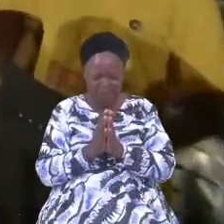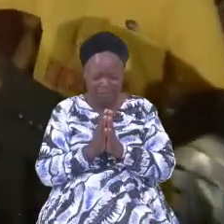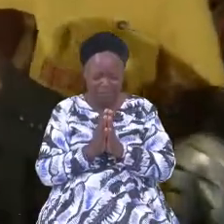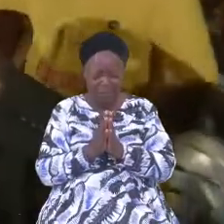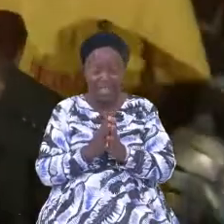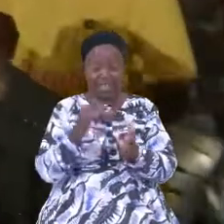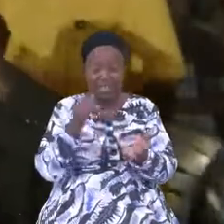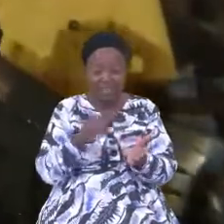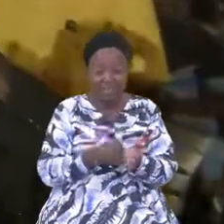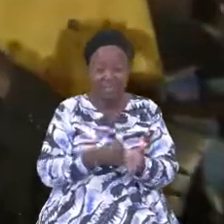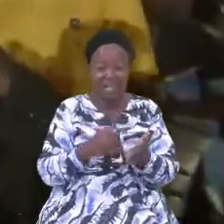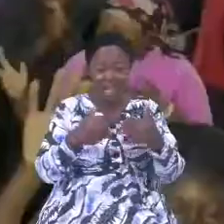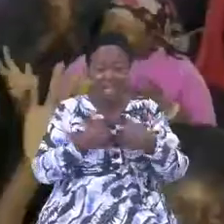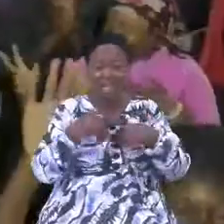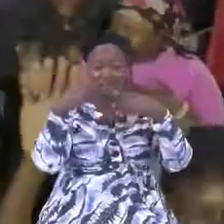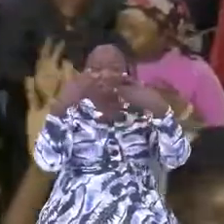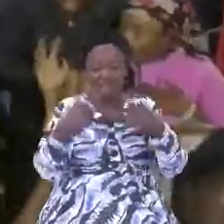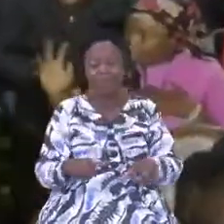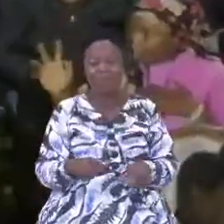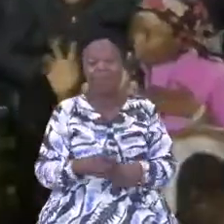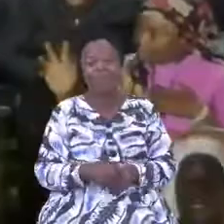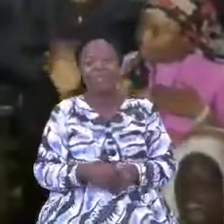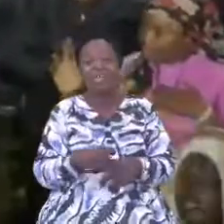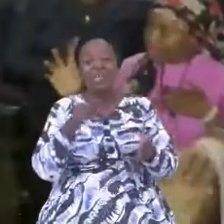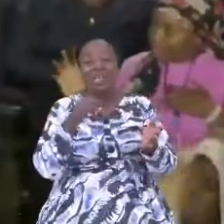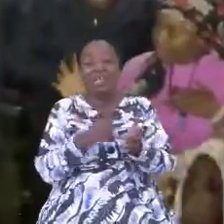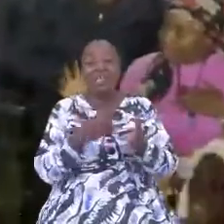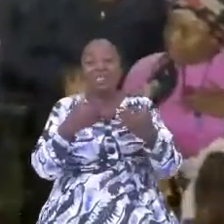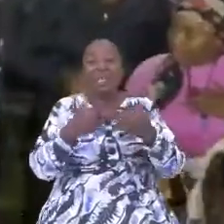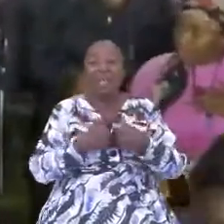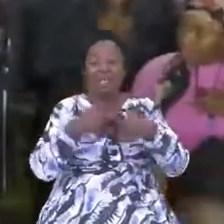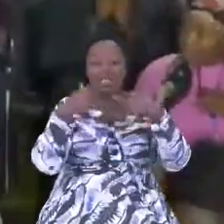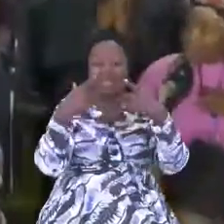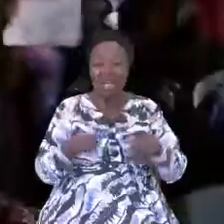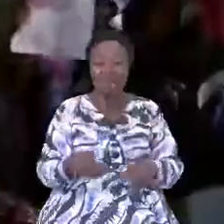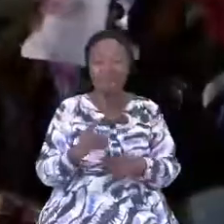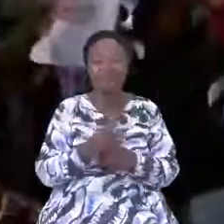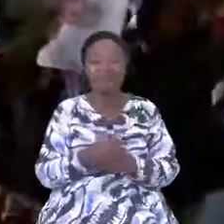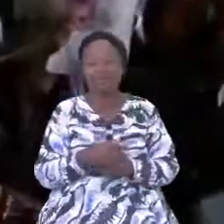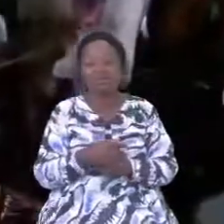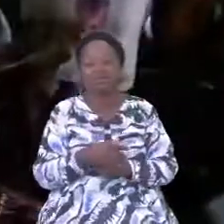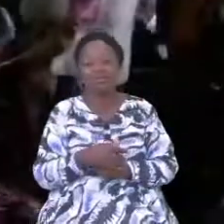It is done. It is done.